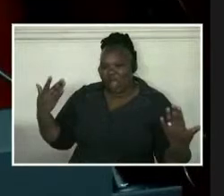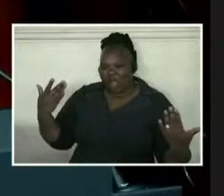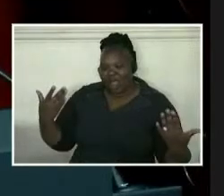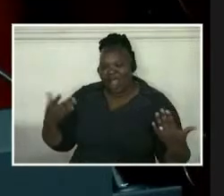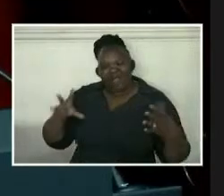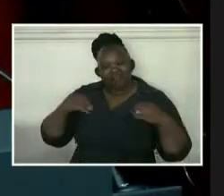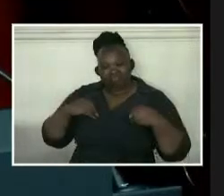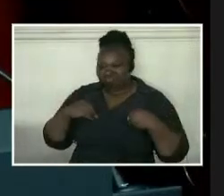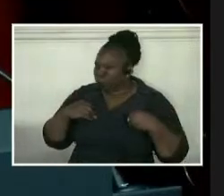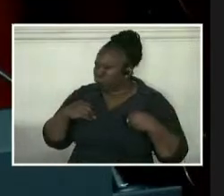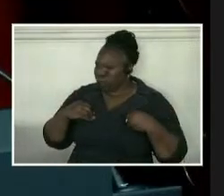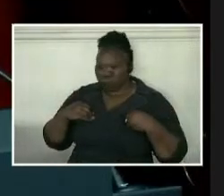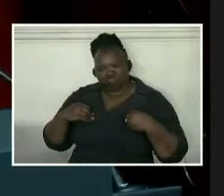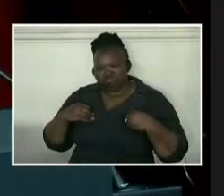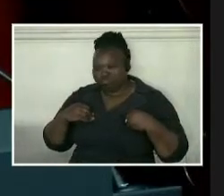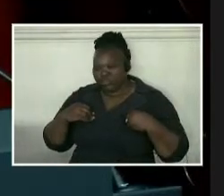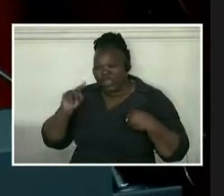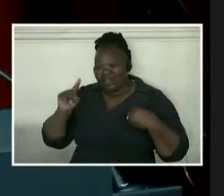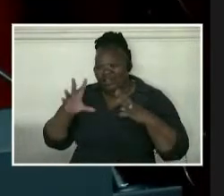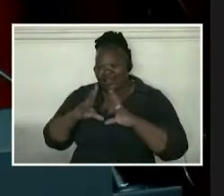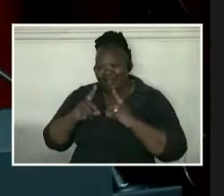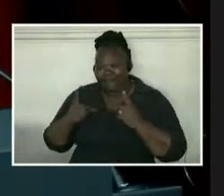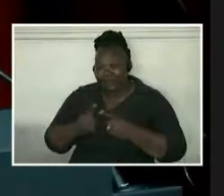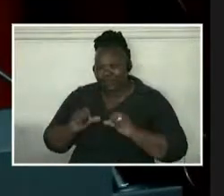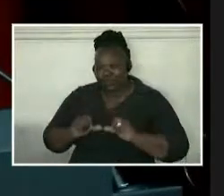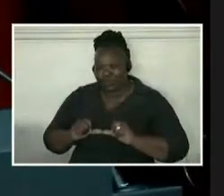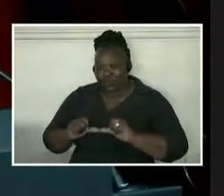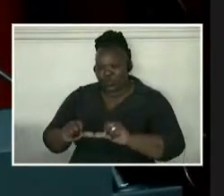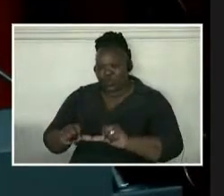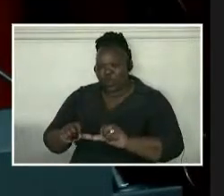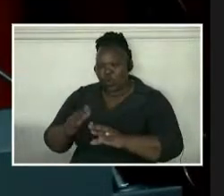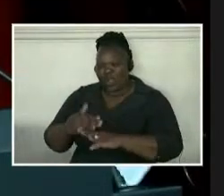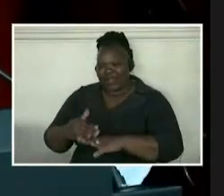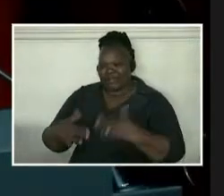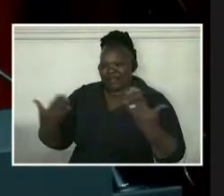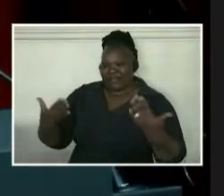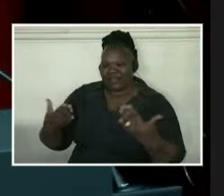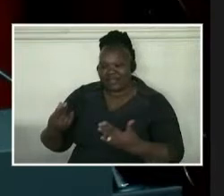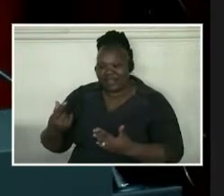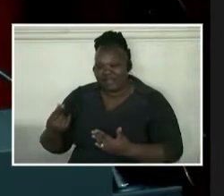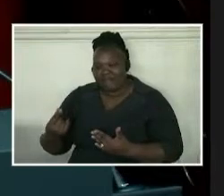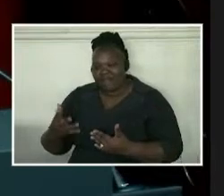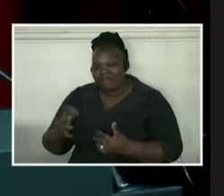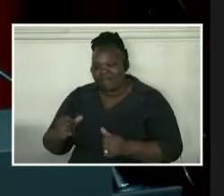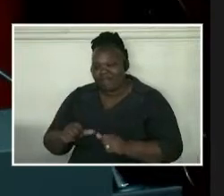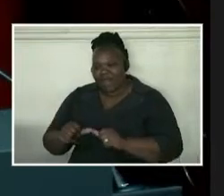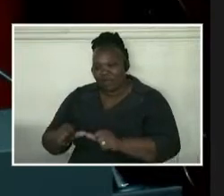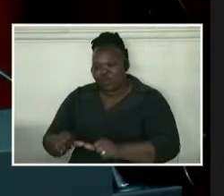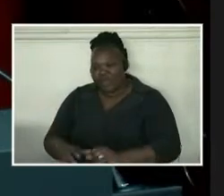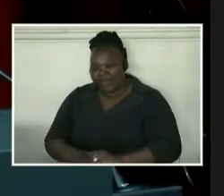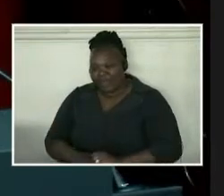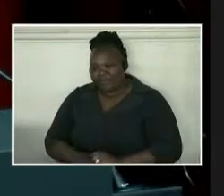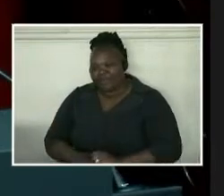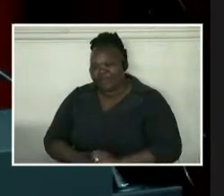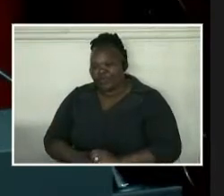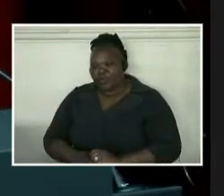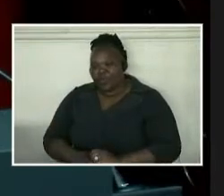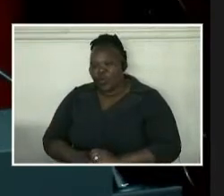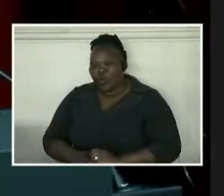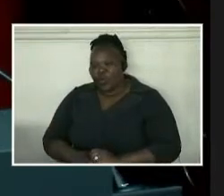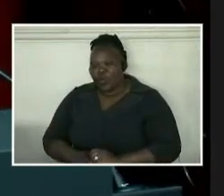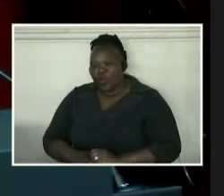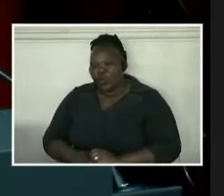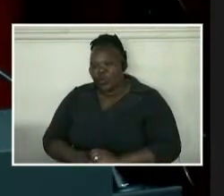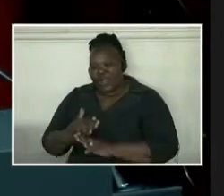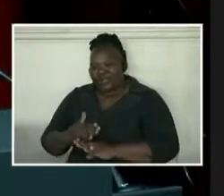unacceptable as this department continues to underspin and get away with it the underspending is also deeply